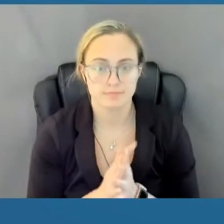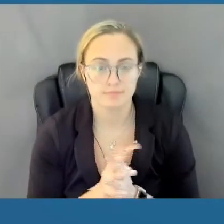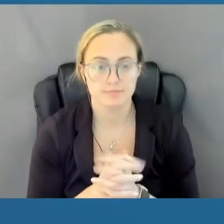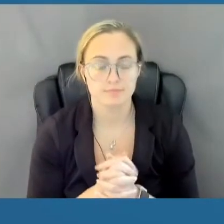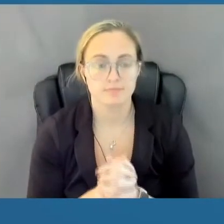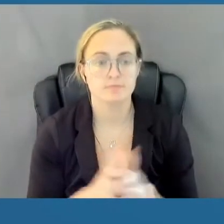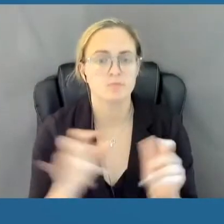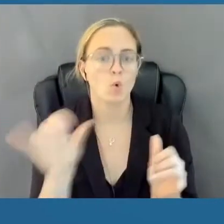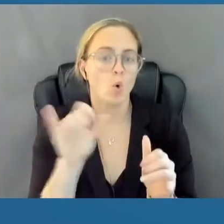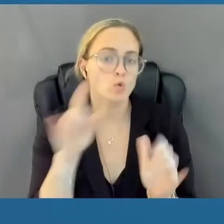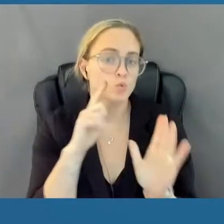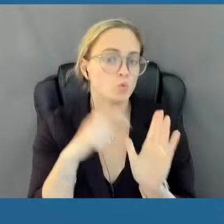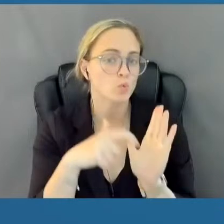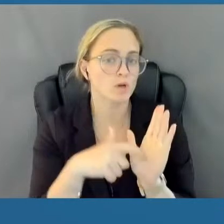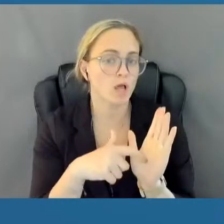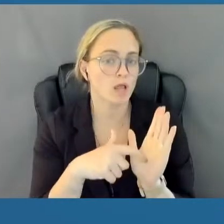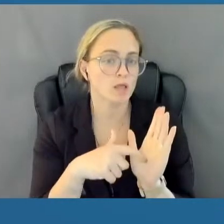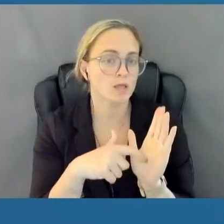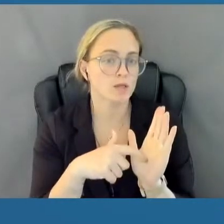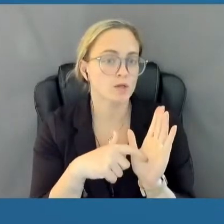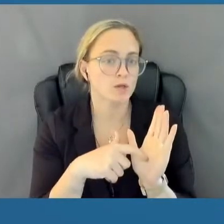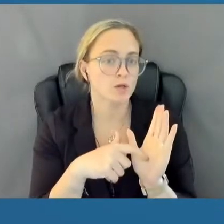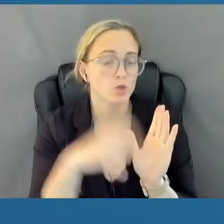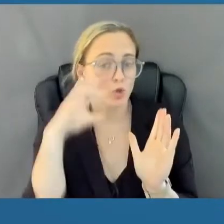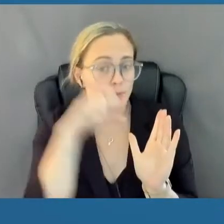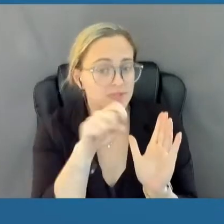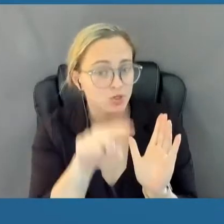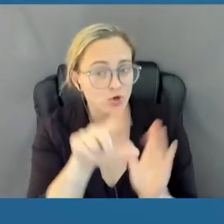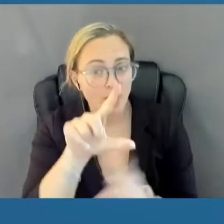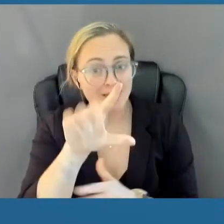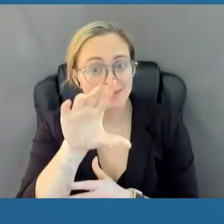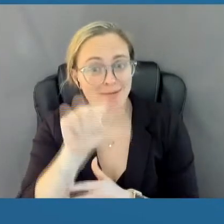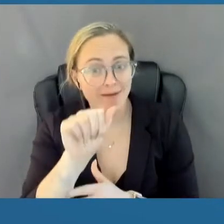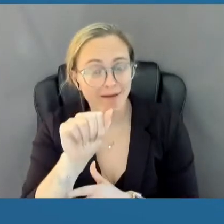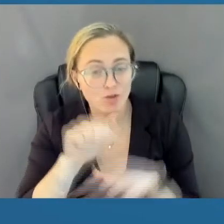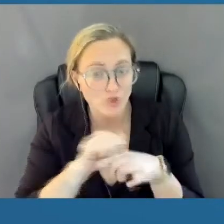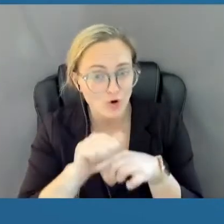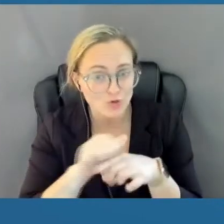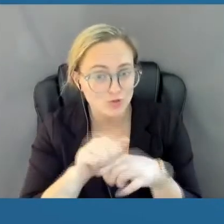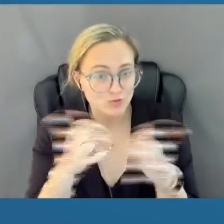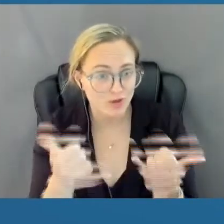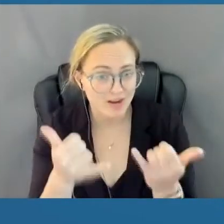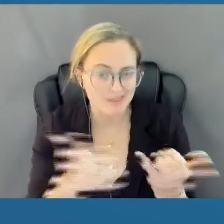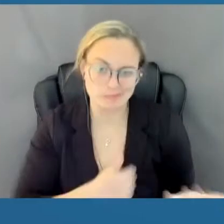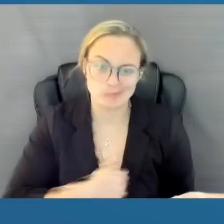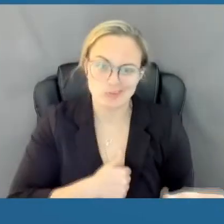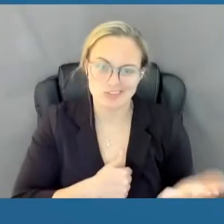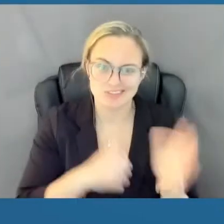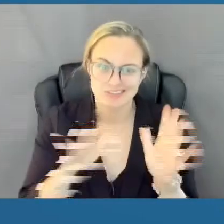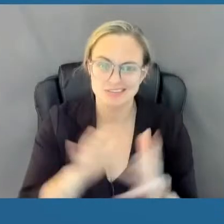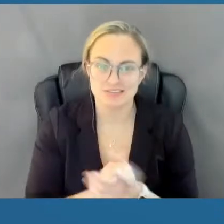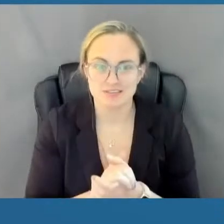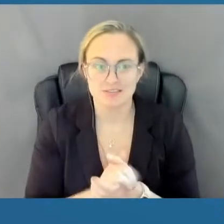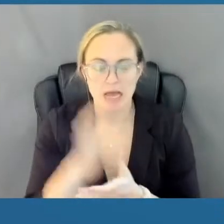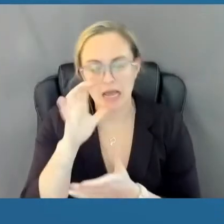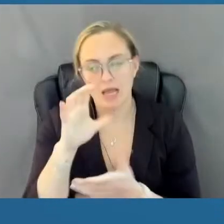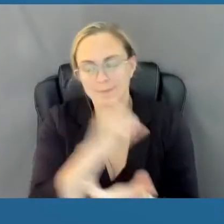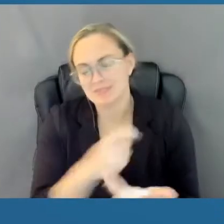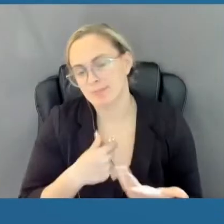And I also want to acknowledge that you're missing your LCA rehearsal at this time, so I apologize for that. I'm missing mine too.